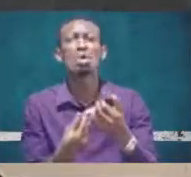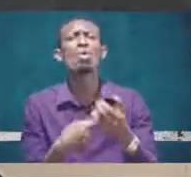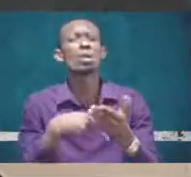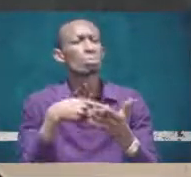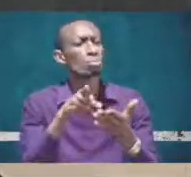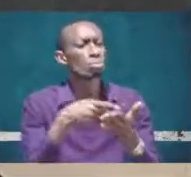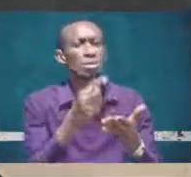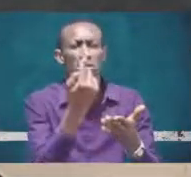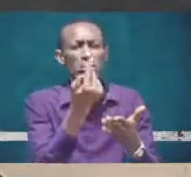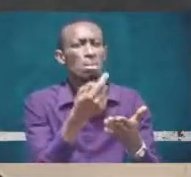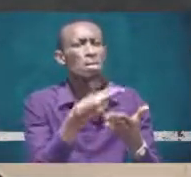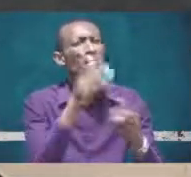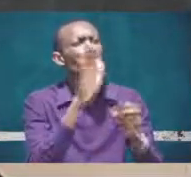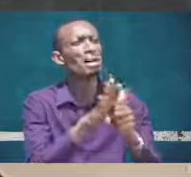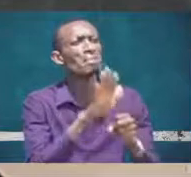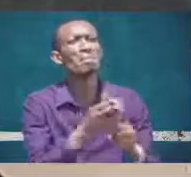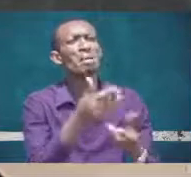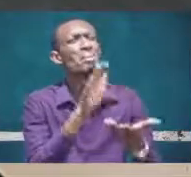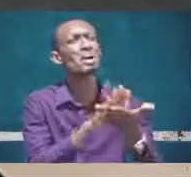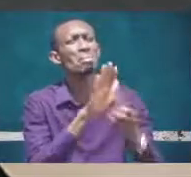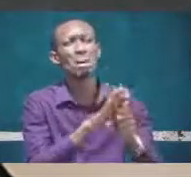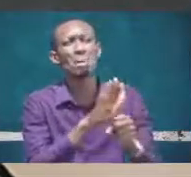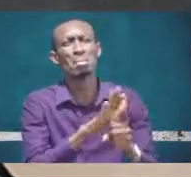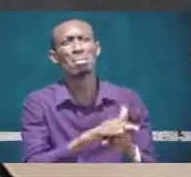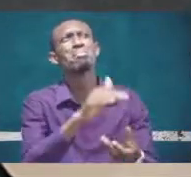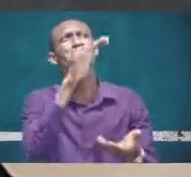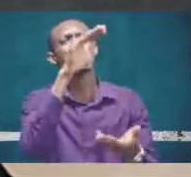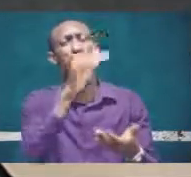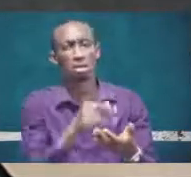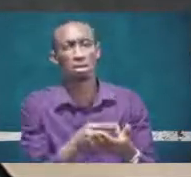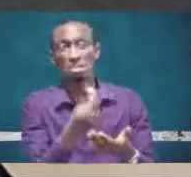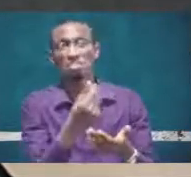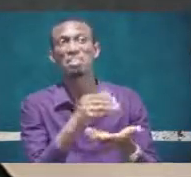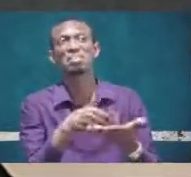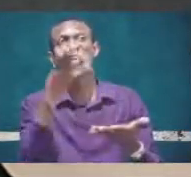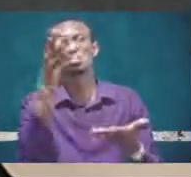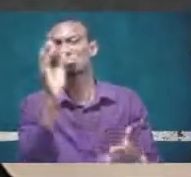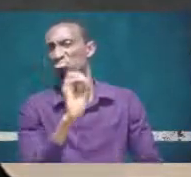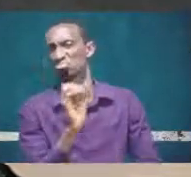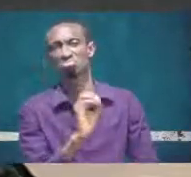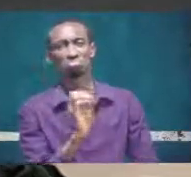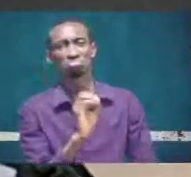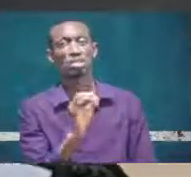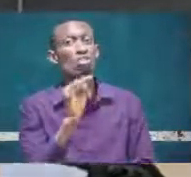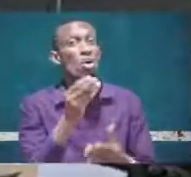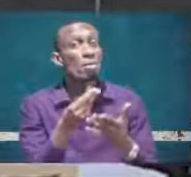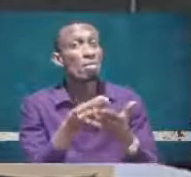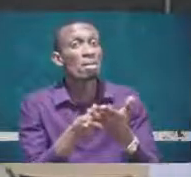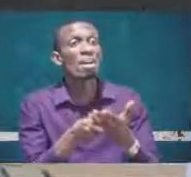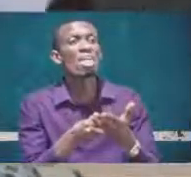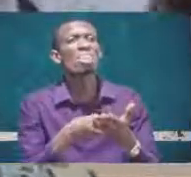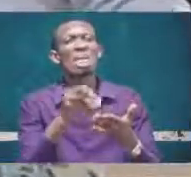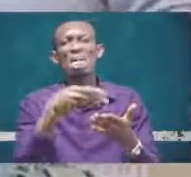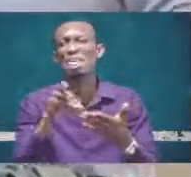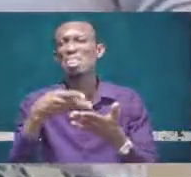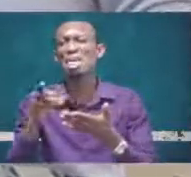Much money is purchasing few goods. That indicates that money is losing value. Because when money is circulating in the hands